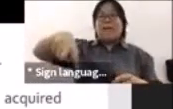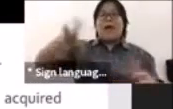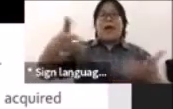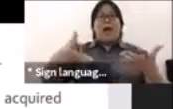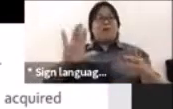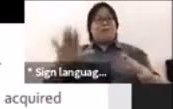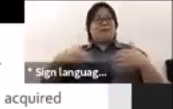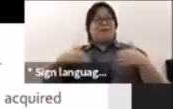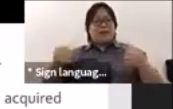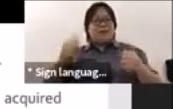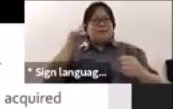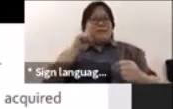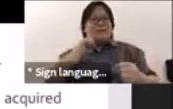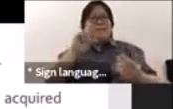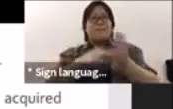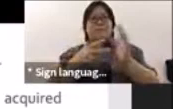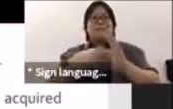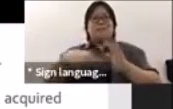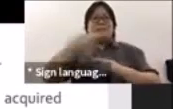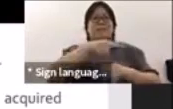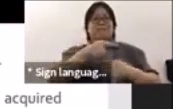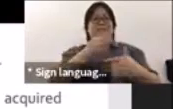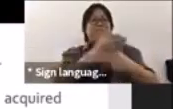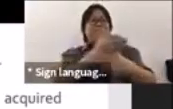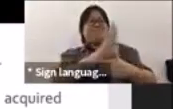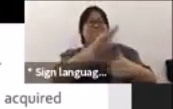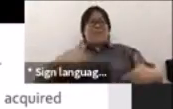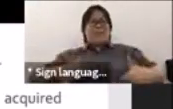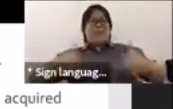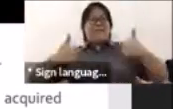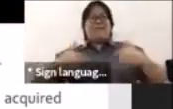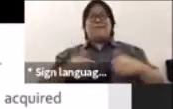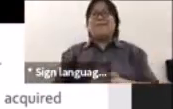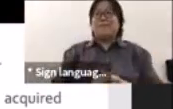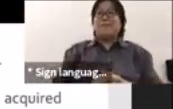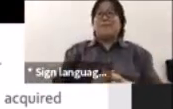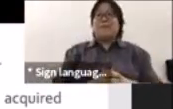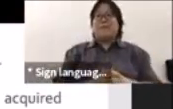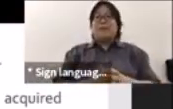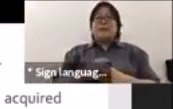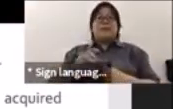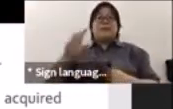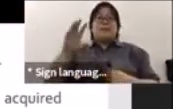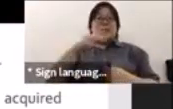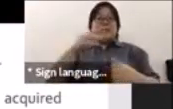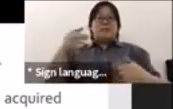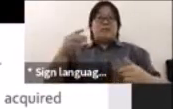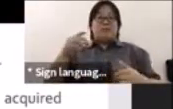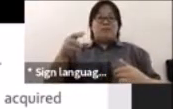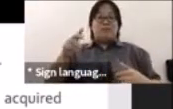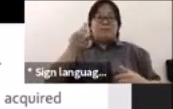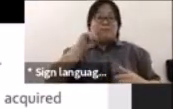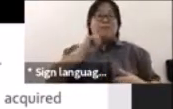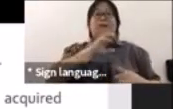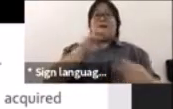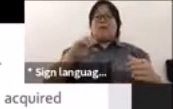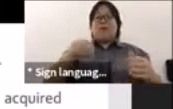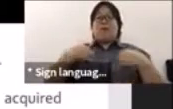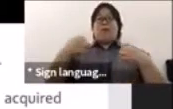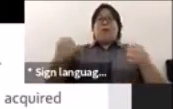disability are hampering every sphere of life. And since reproductive and sexual health, in my case, sexual health is less